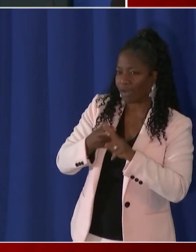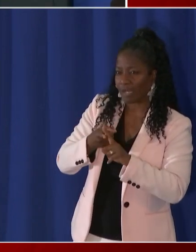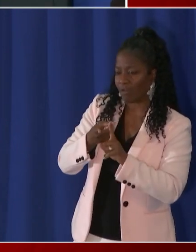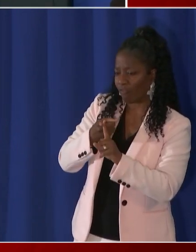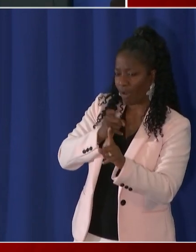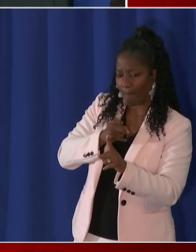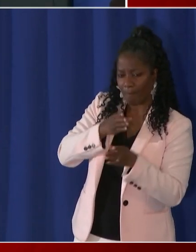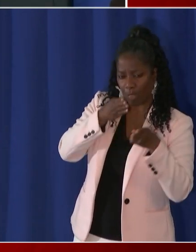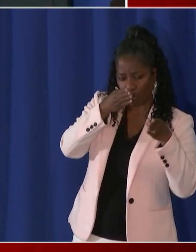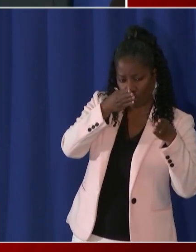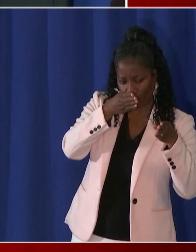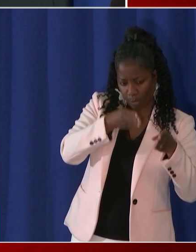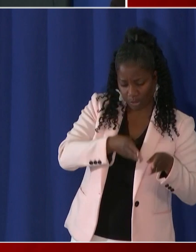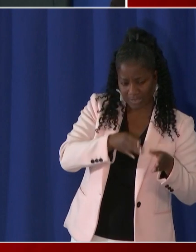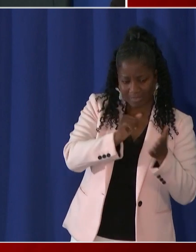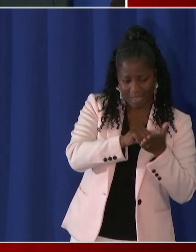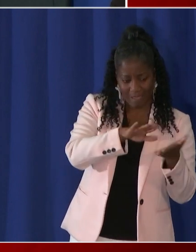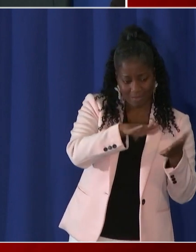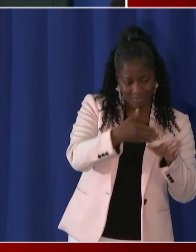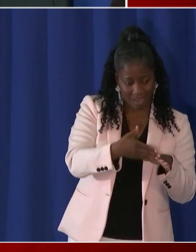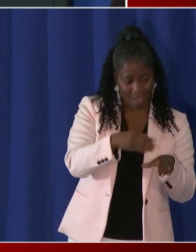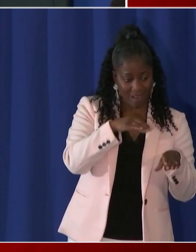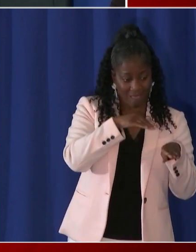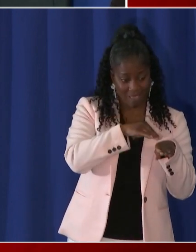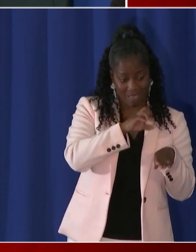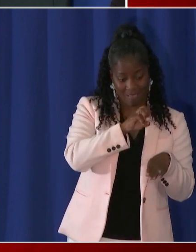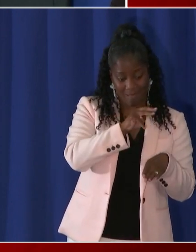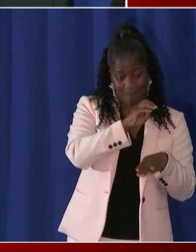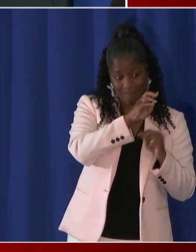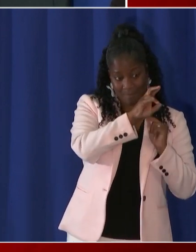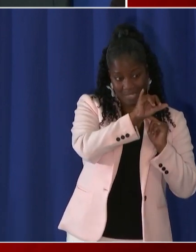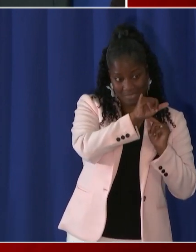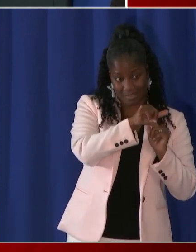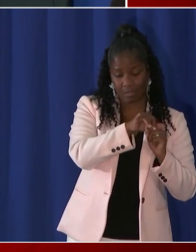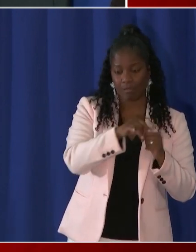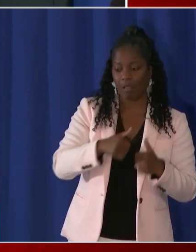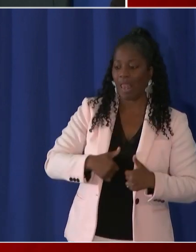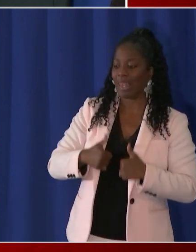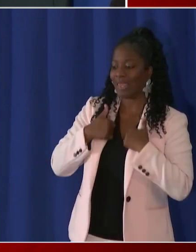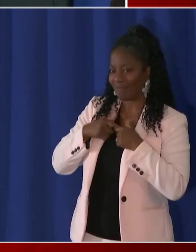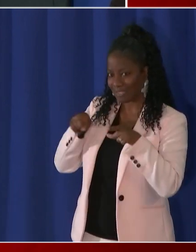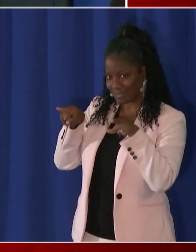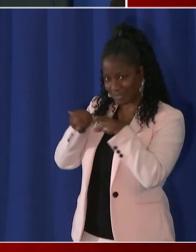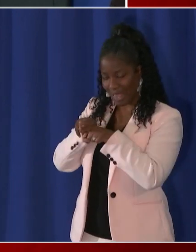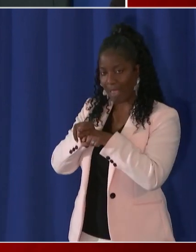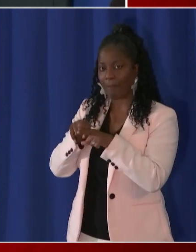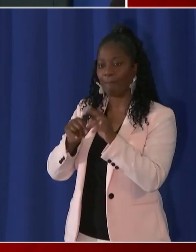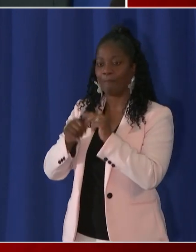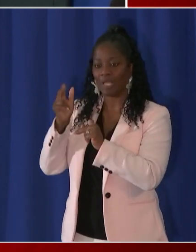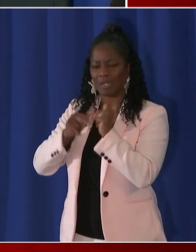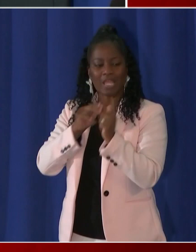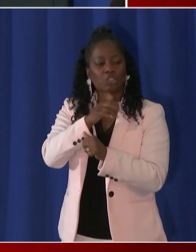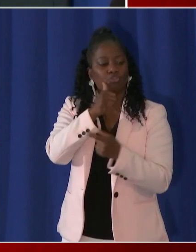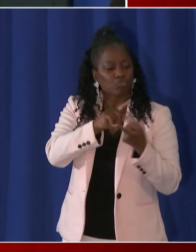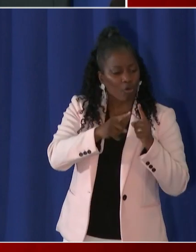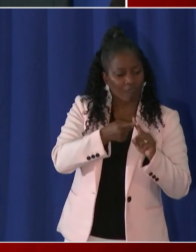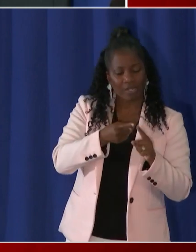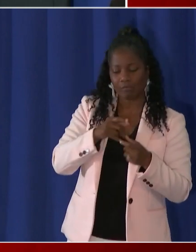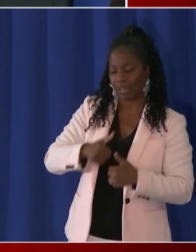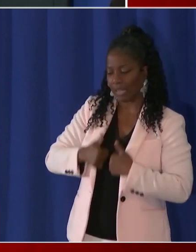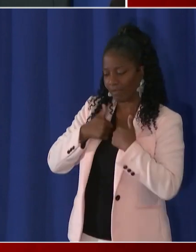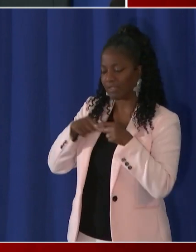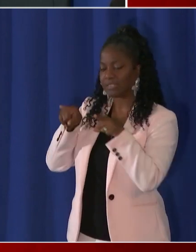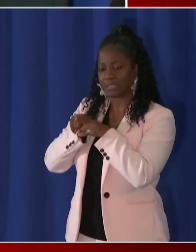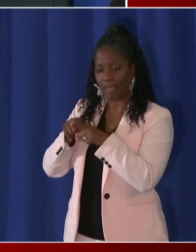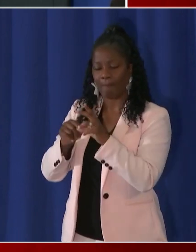the person who died at the embassy lived in the same building. His girlfriend lived in the same